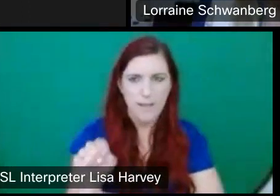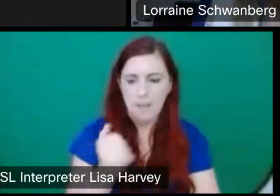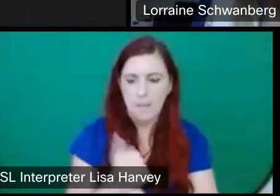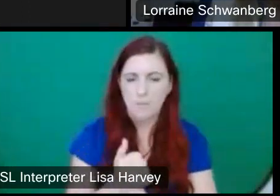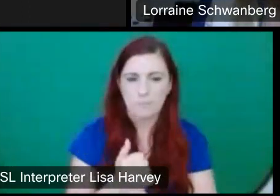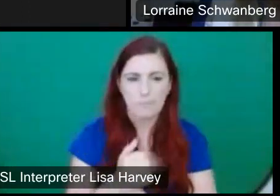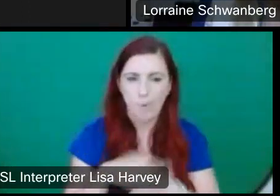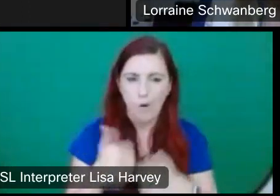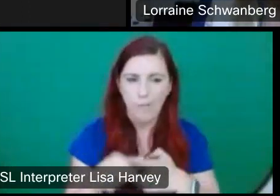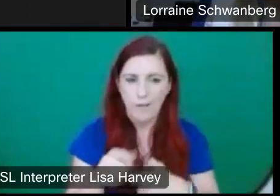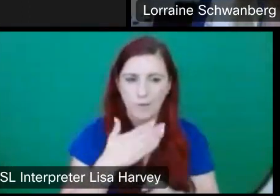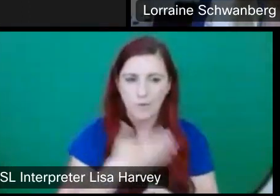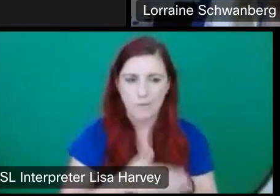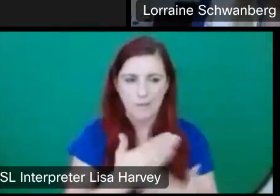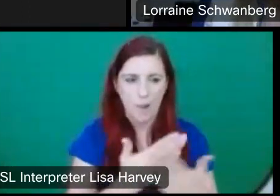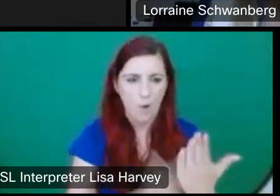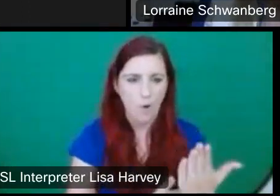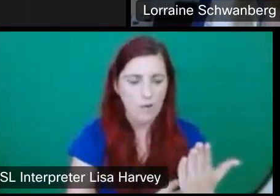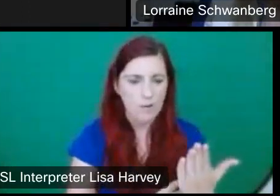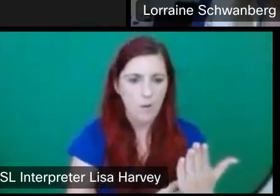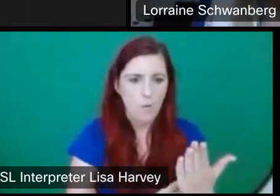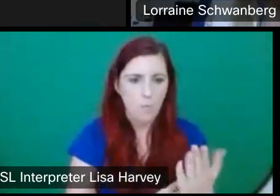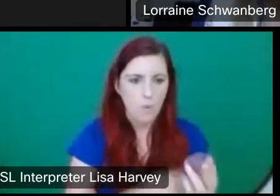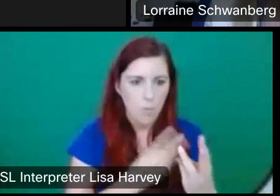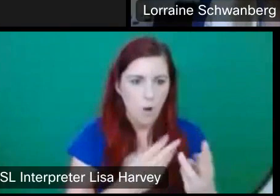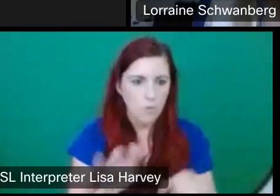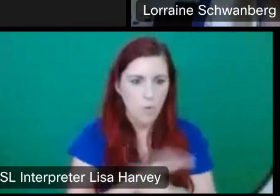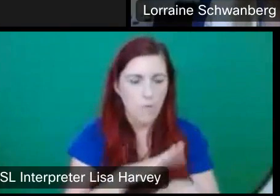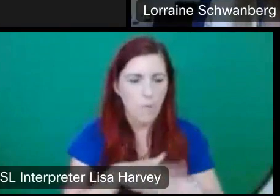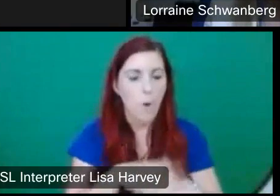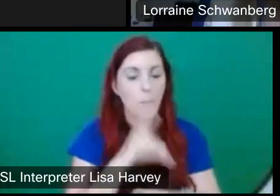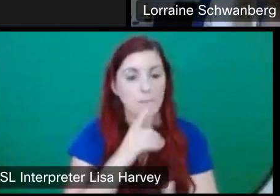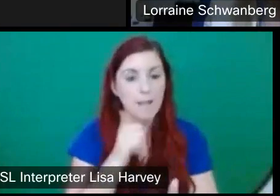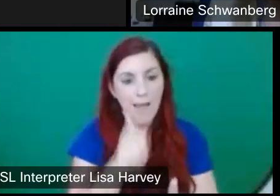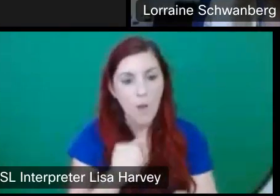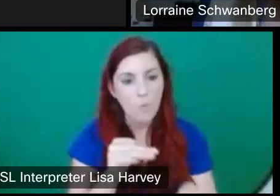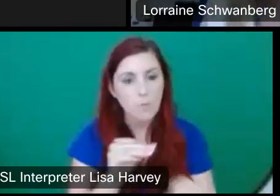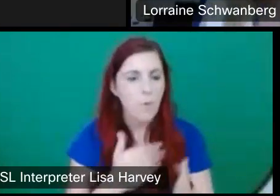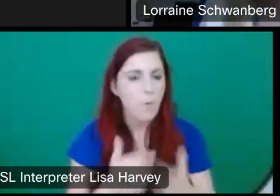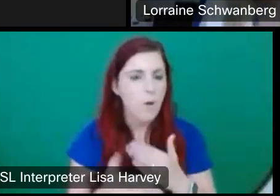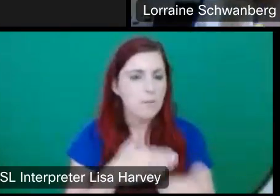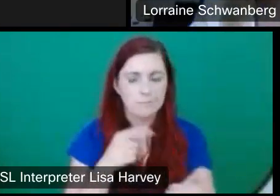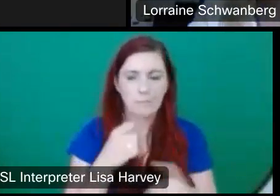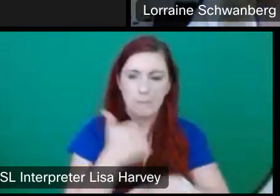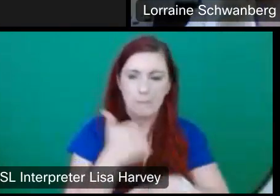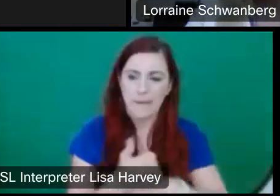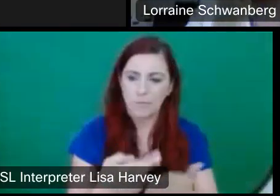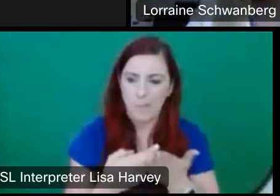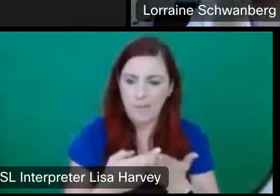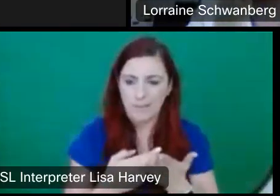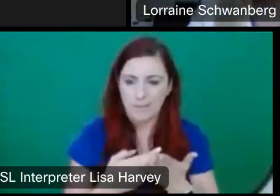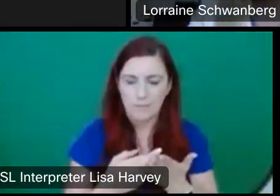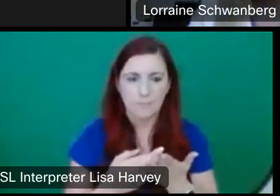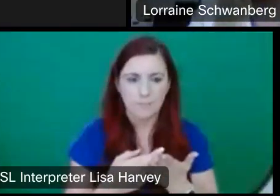than that, and it was always intended that it would be. What it provides for, it's based on the recommendations of the expert